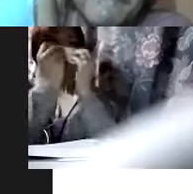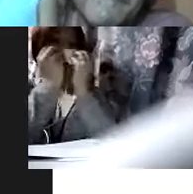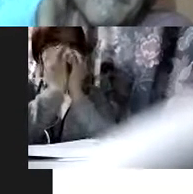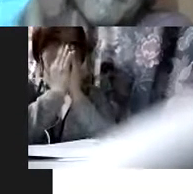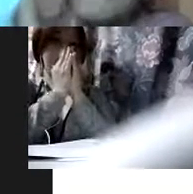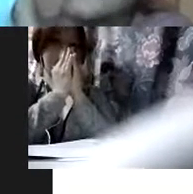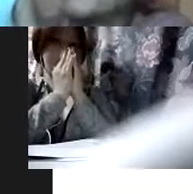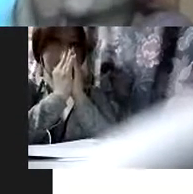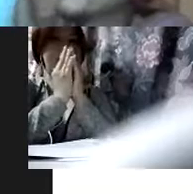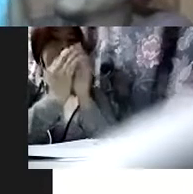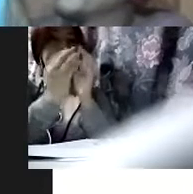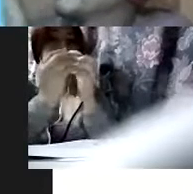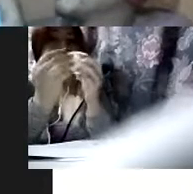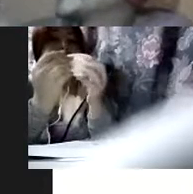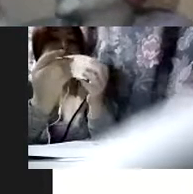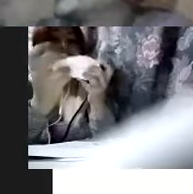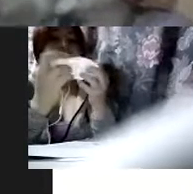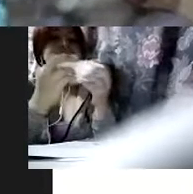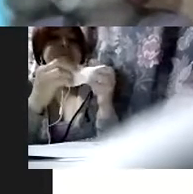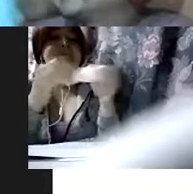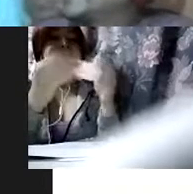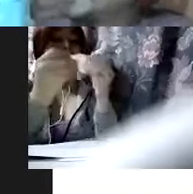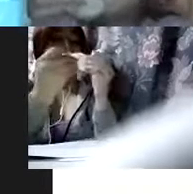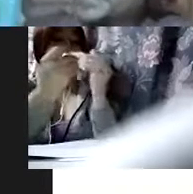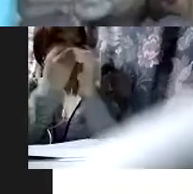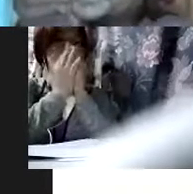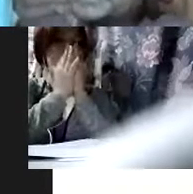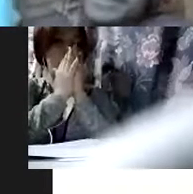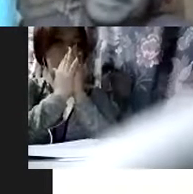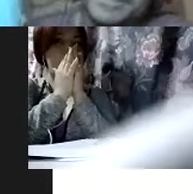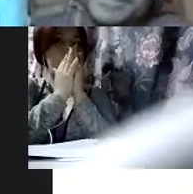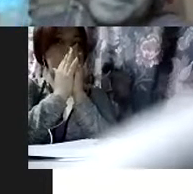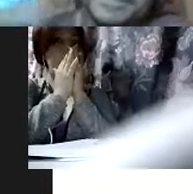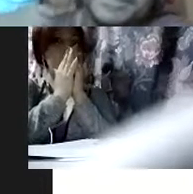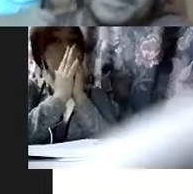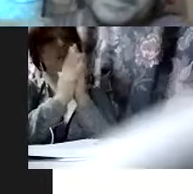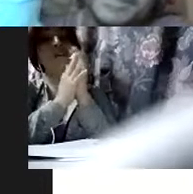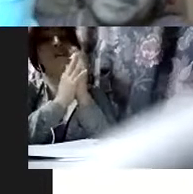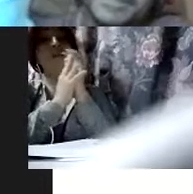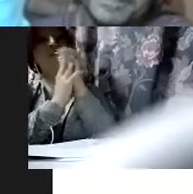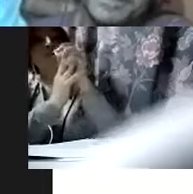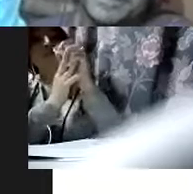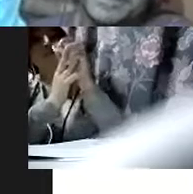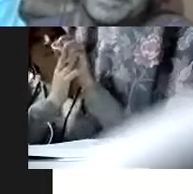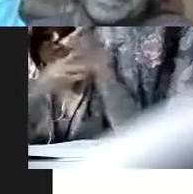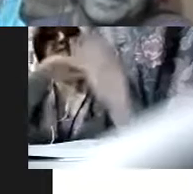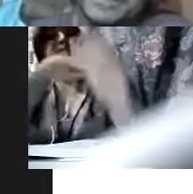My partner are Francisco and Felicita. Okay, perfect, perfect. Okay.